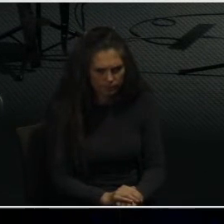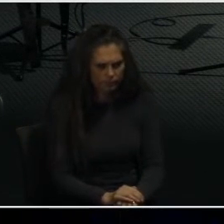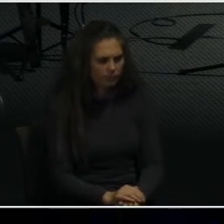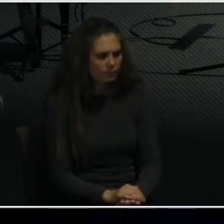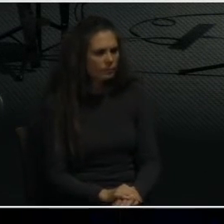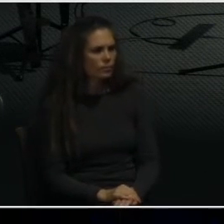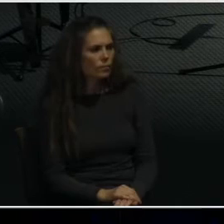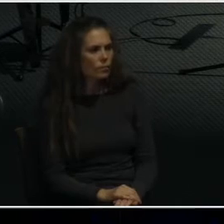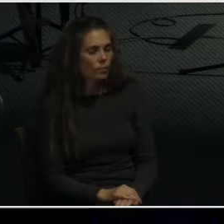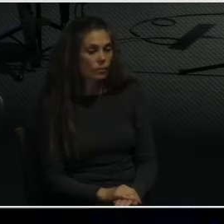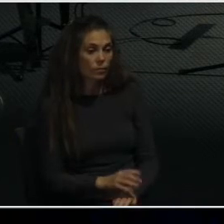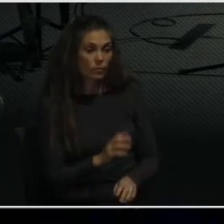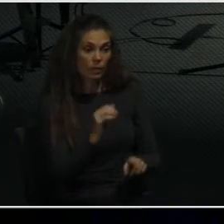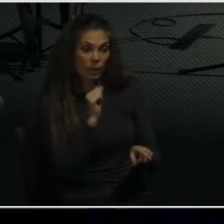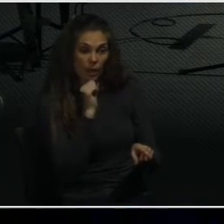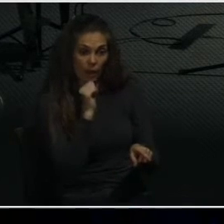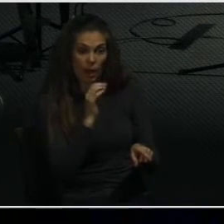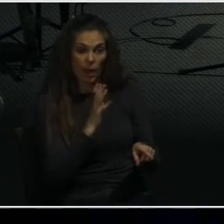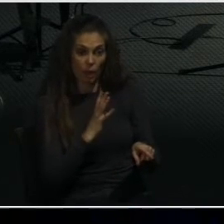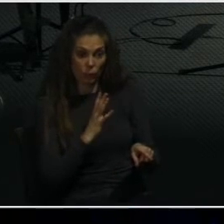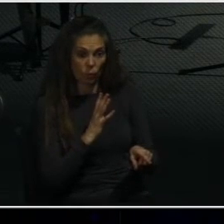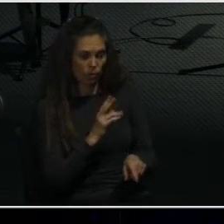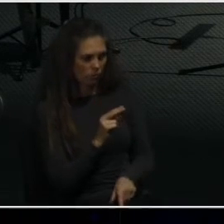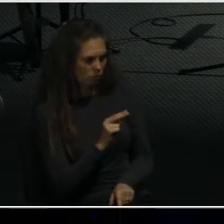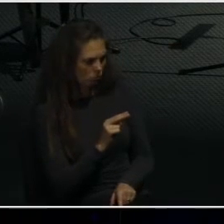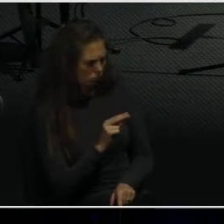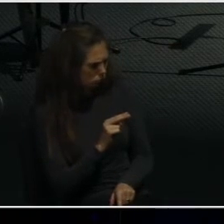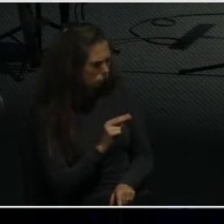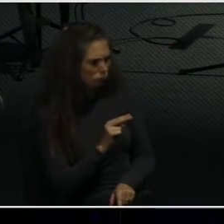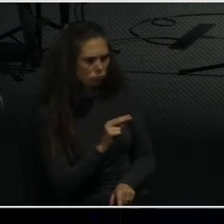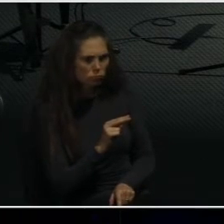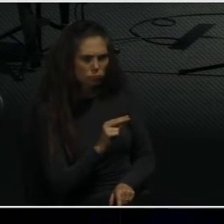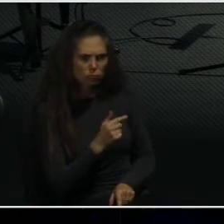And she thinks, "That is water that I want.